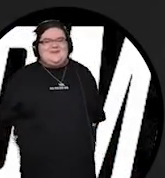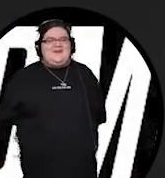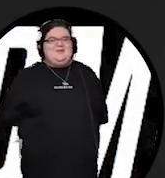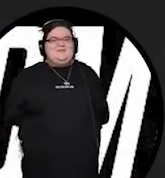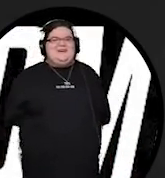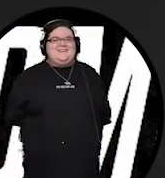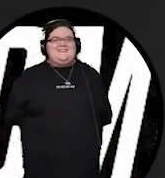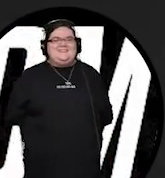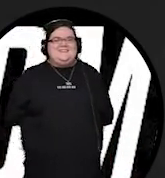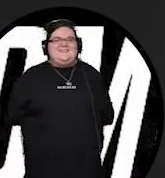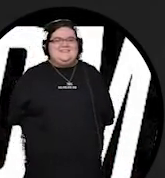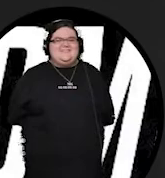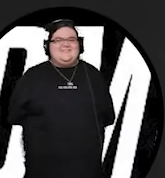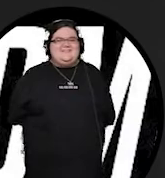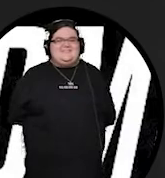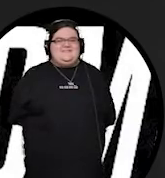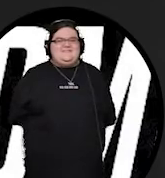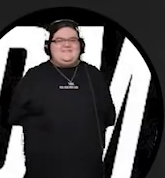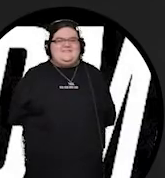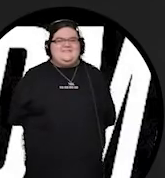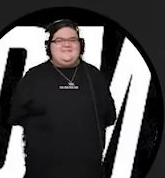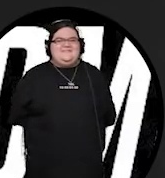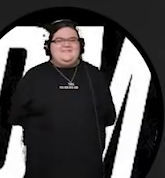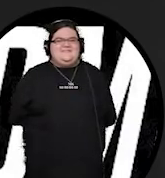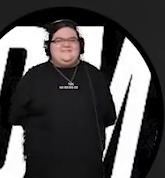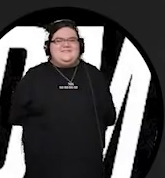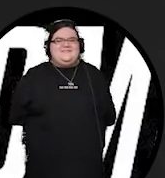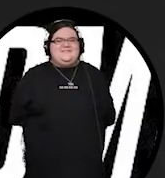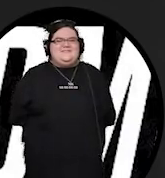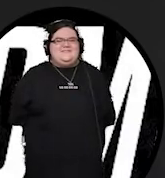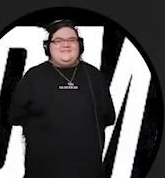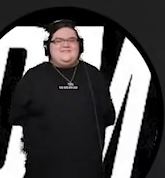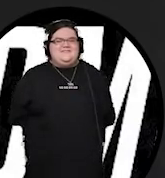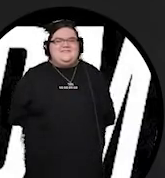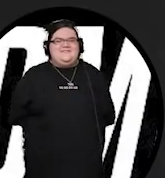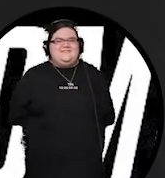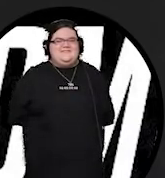this is a meme one. Oh my god. It's like Party Boy from Jackass.